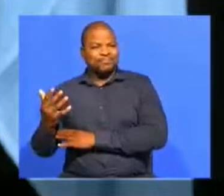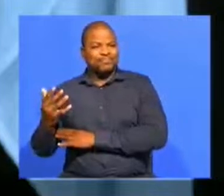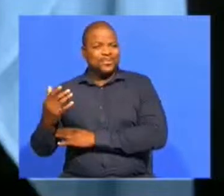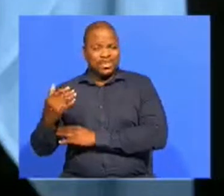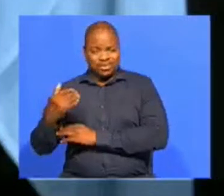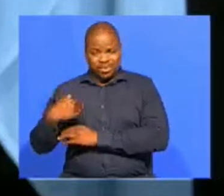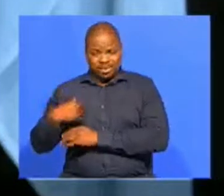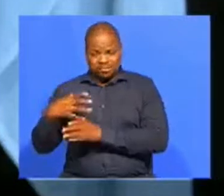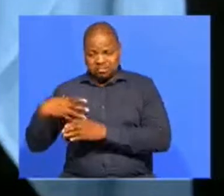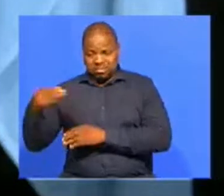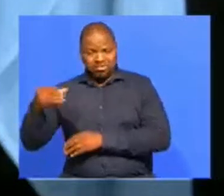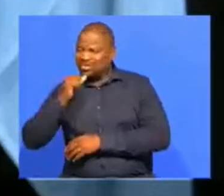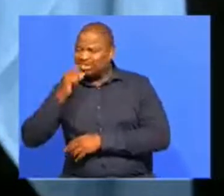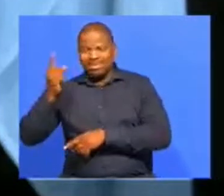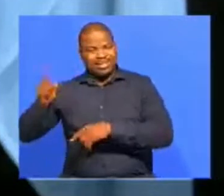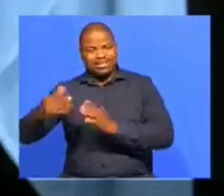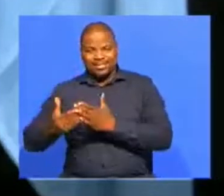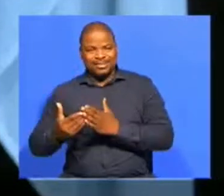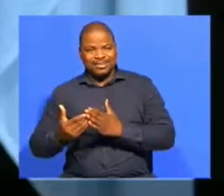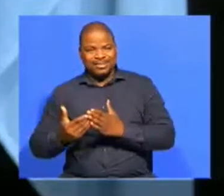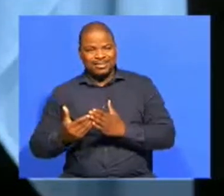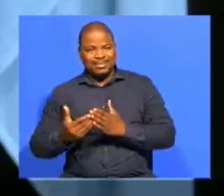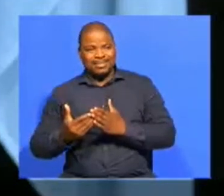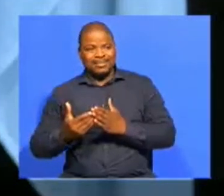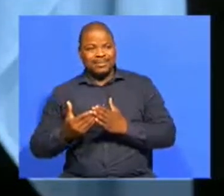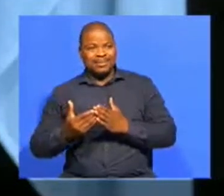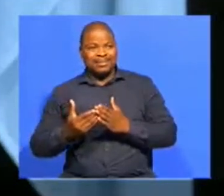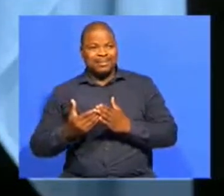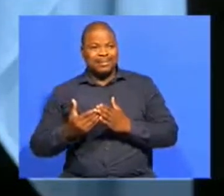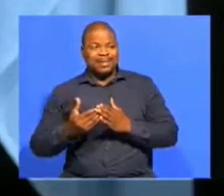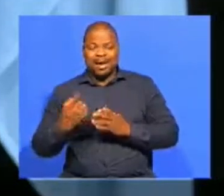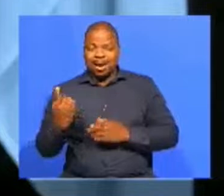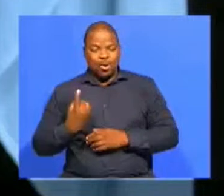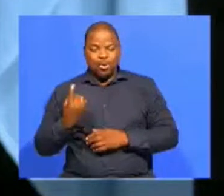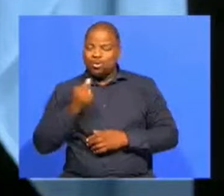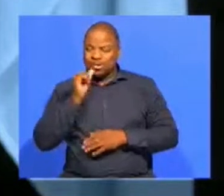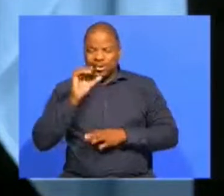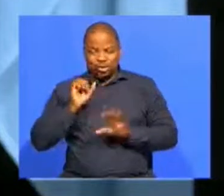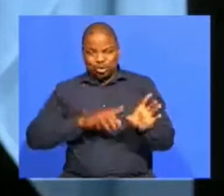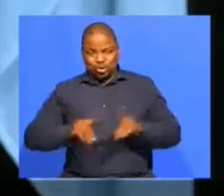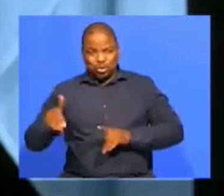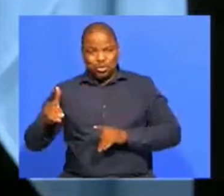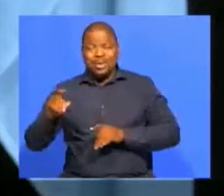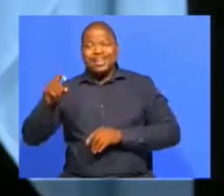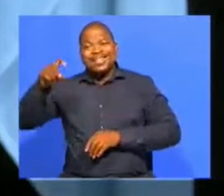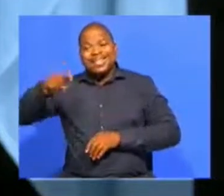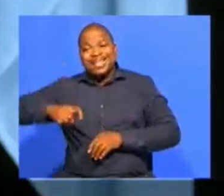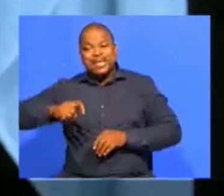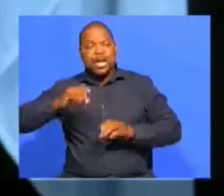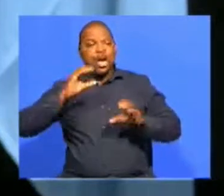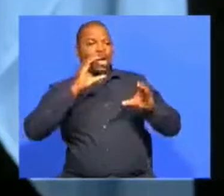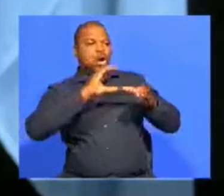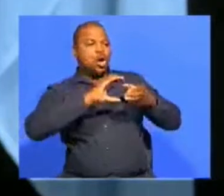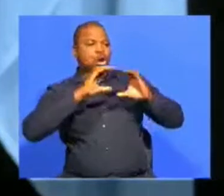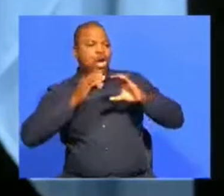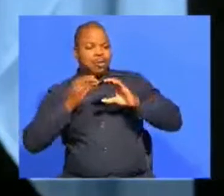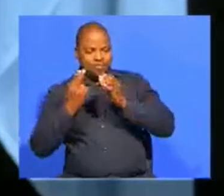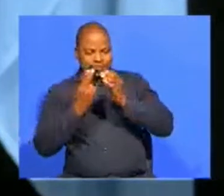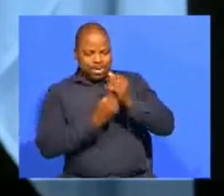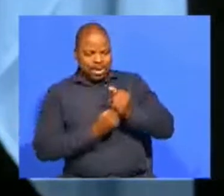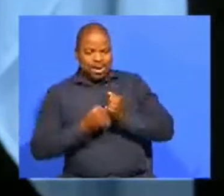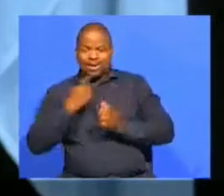cannot escape is that they cannot go it alone. We have to collaborate, we have to be in